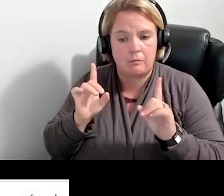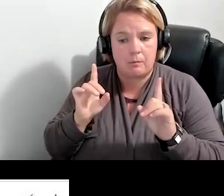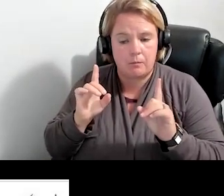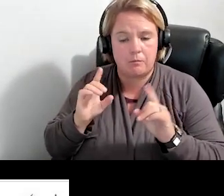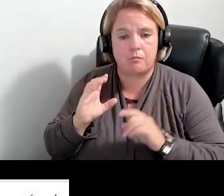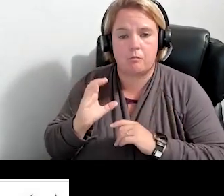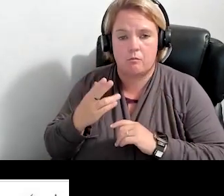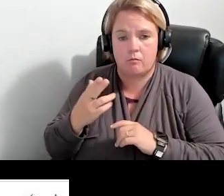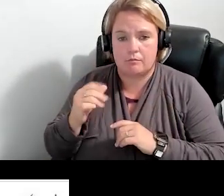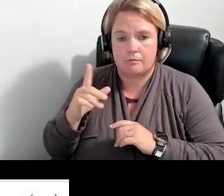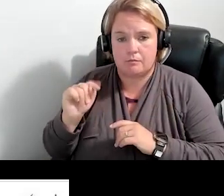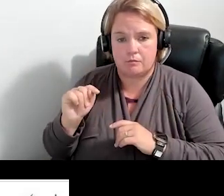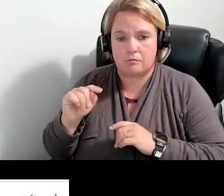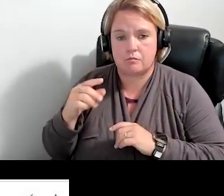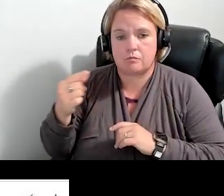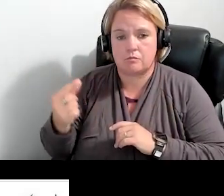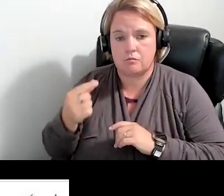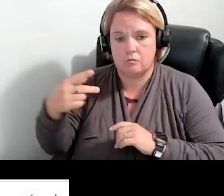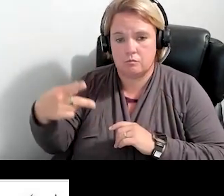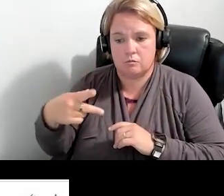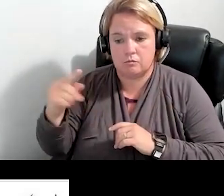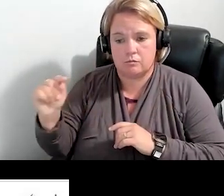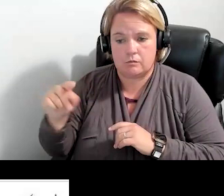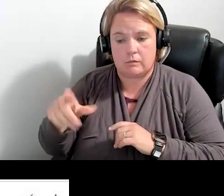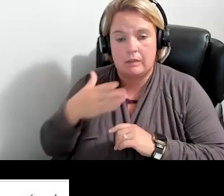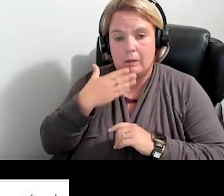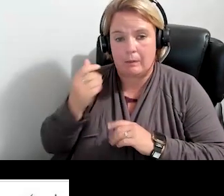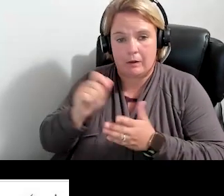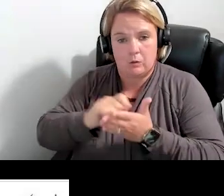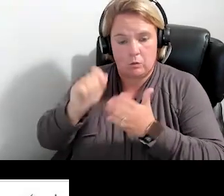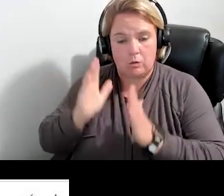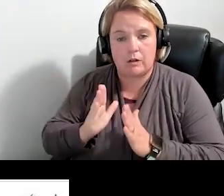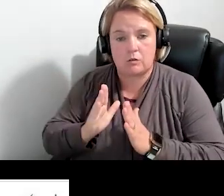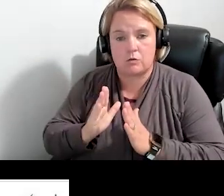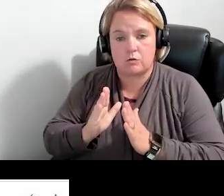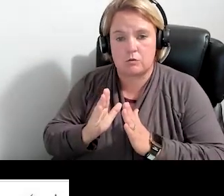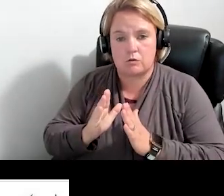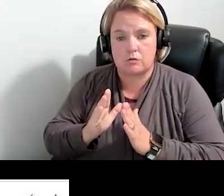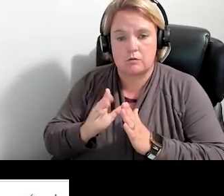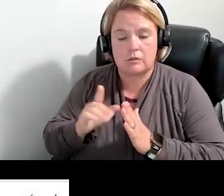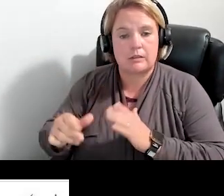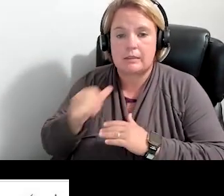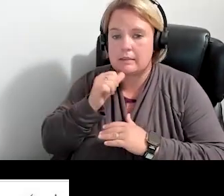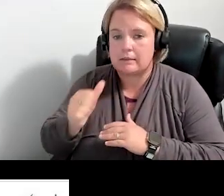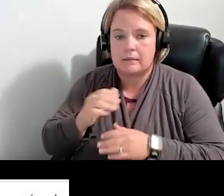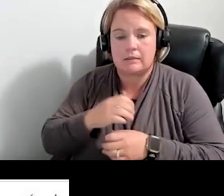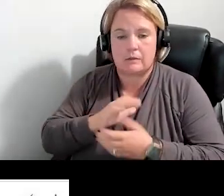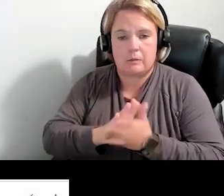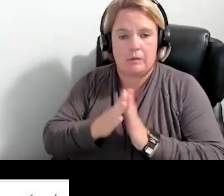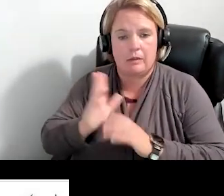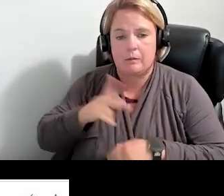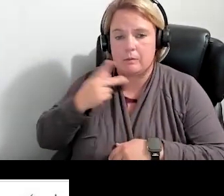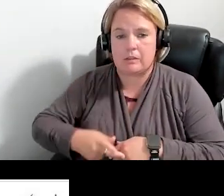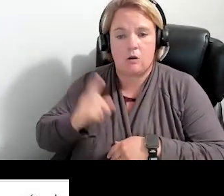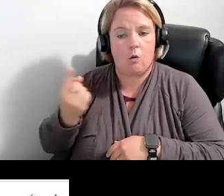ChatGPT, I will tell you, is a better writer than me. Number one, it doesn't get mad. It has time. It will always